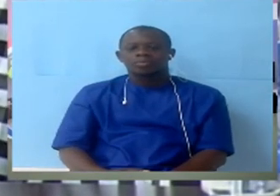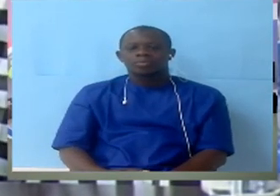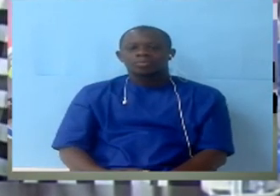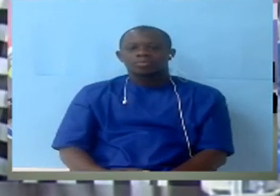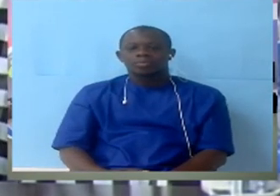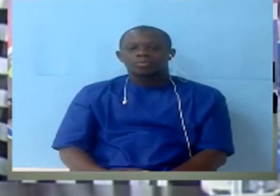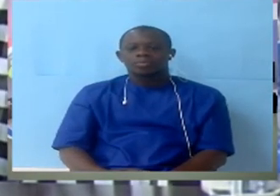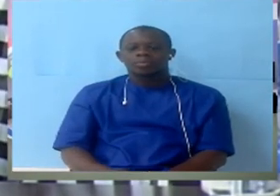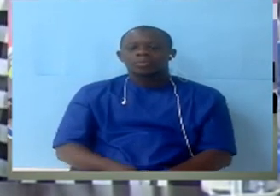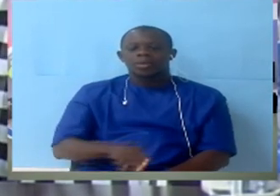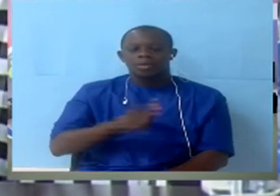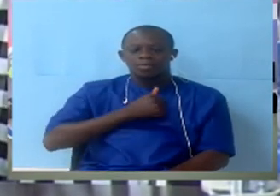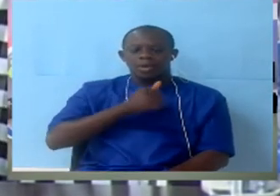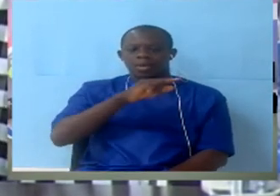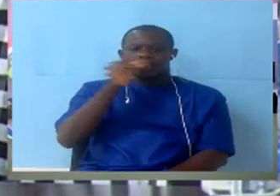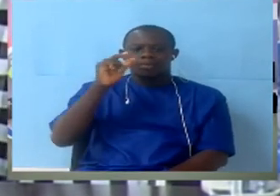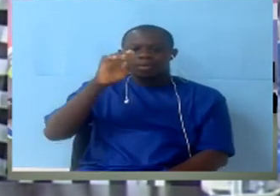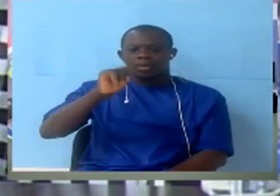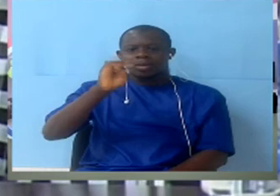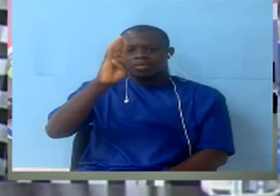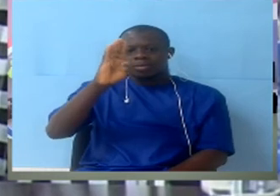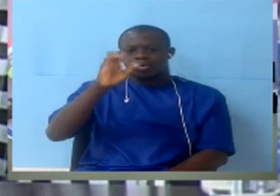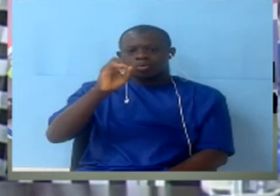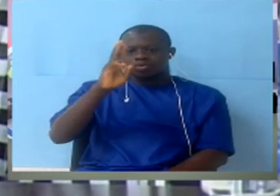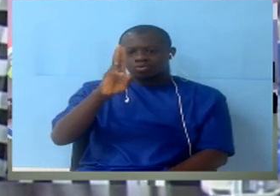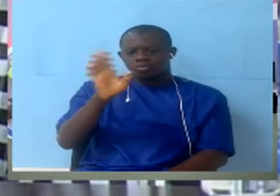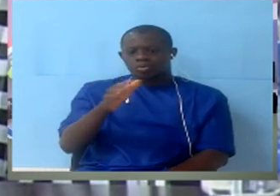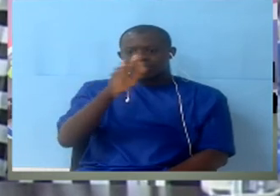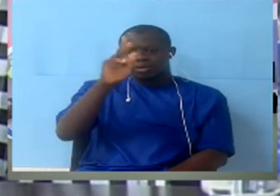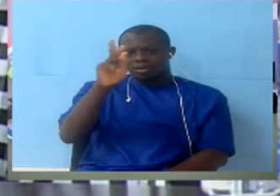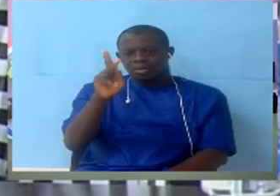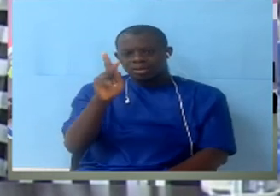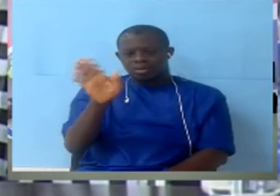Tomu Ebou K Sanyang. My name is Ebou K Sanyang.